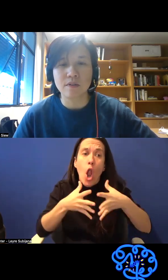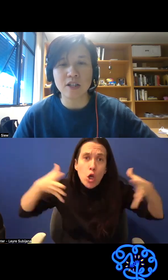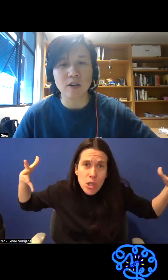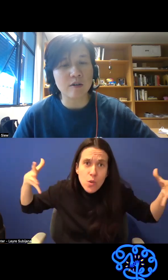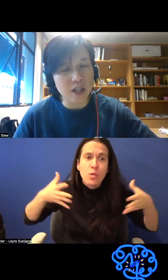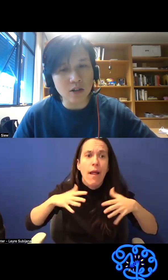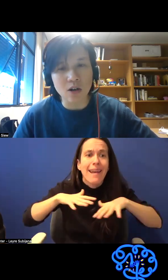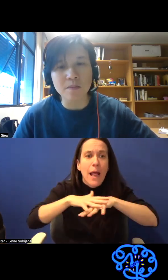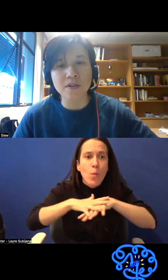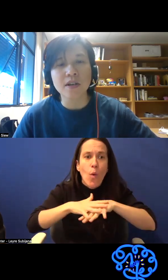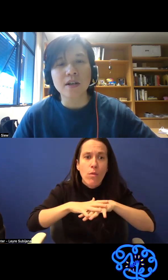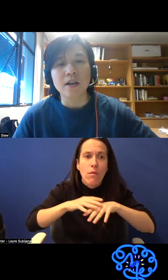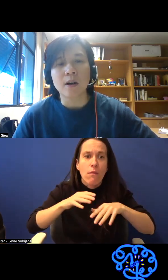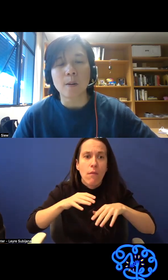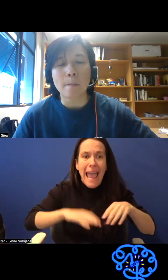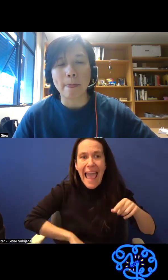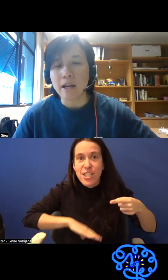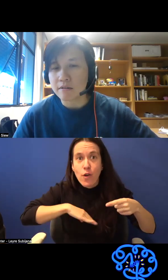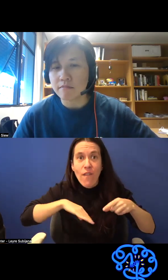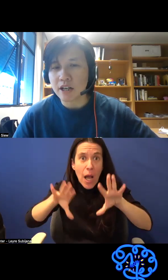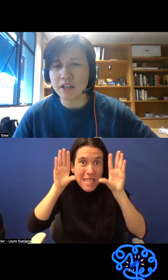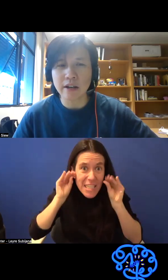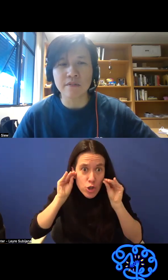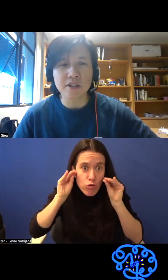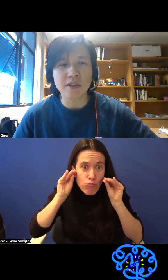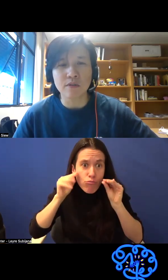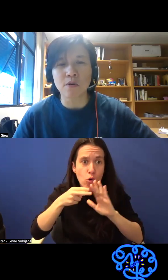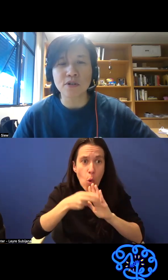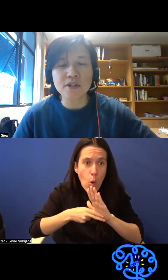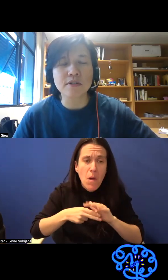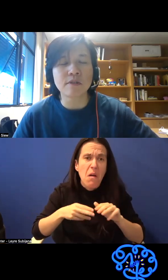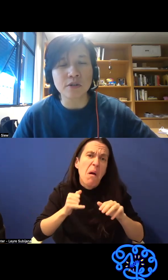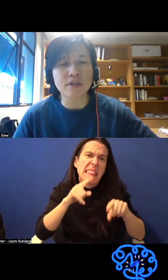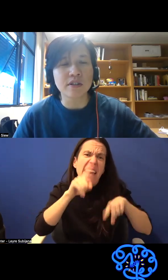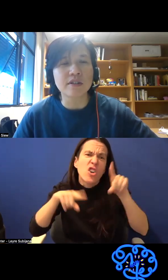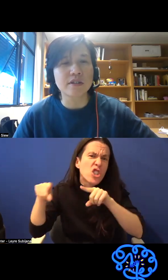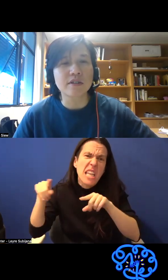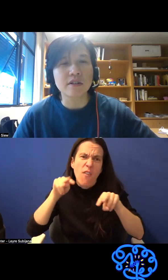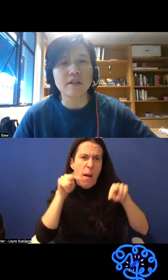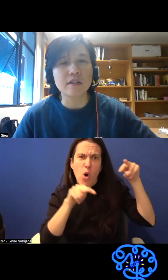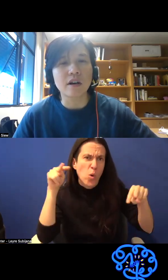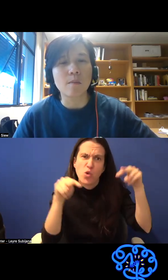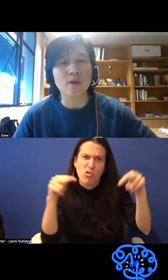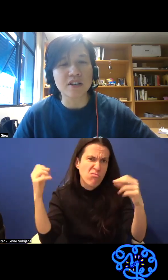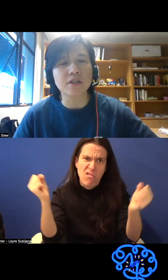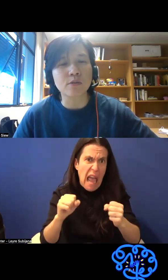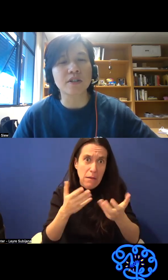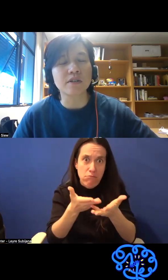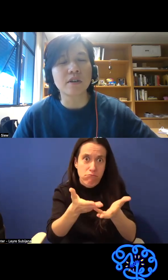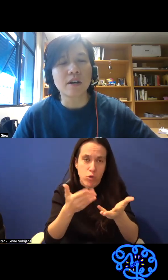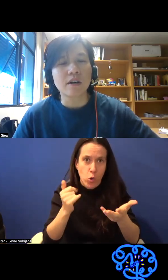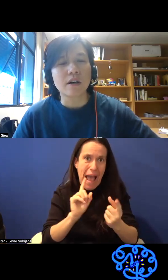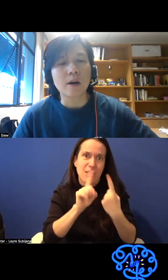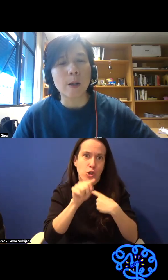of HR acquisition norms. Um, Actually, a diversity of approaches were used in this to answer this